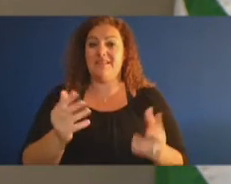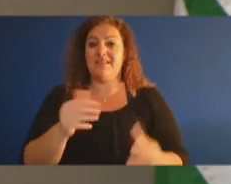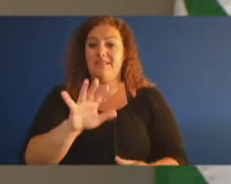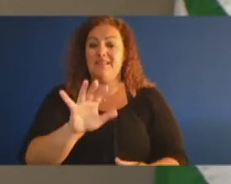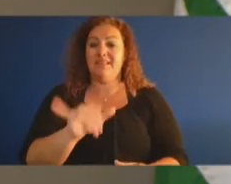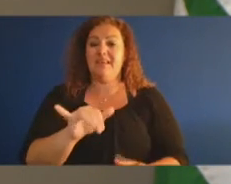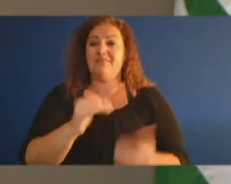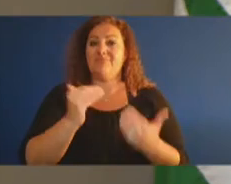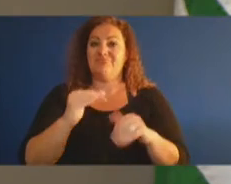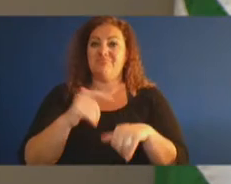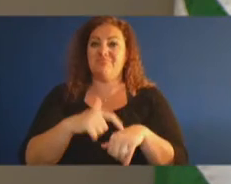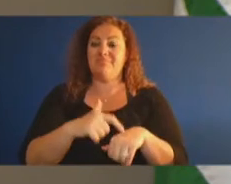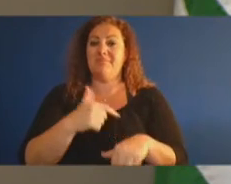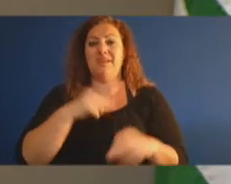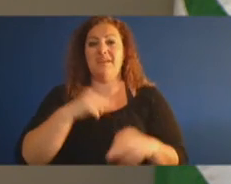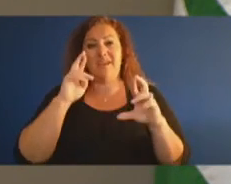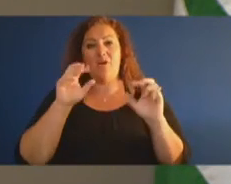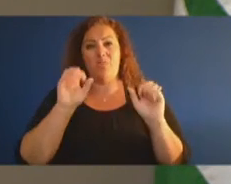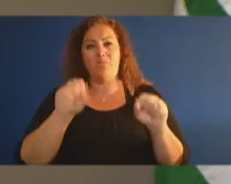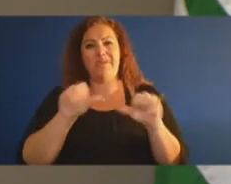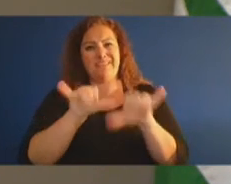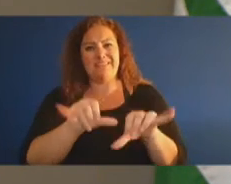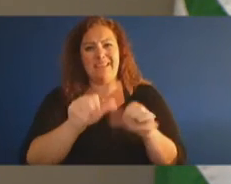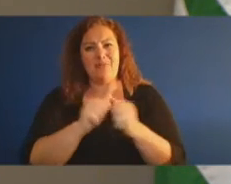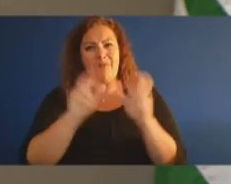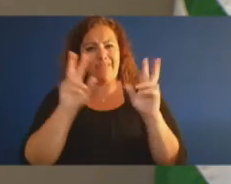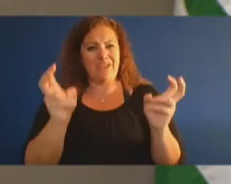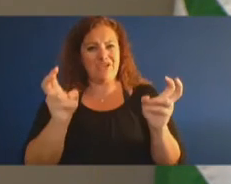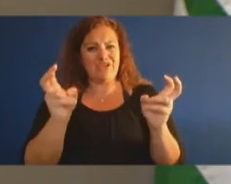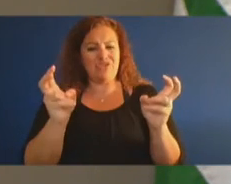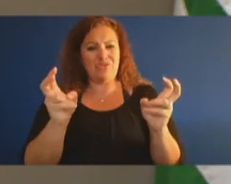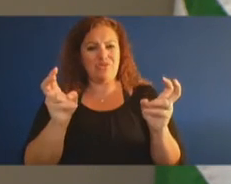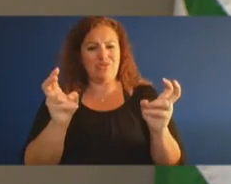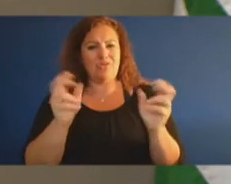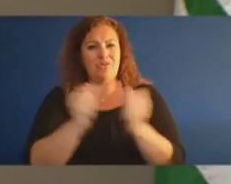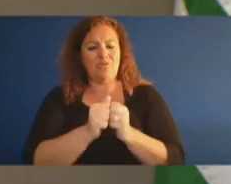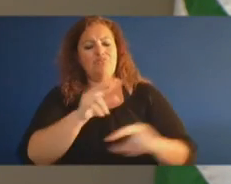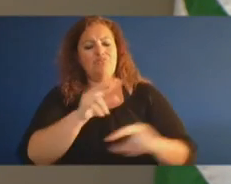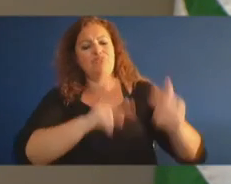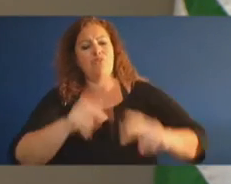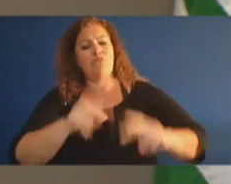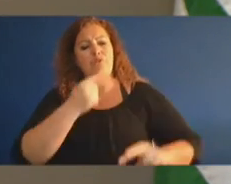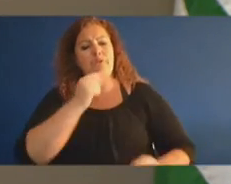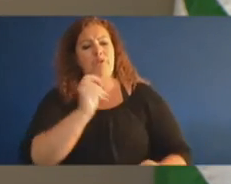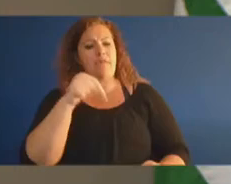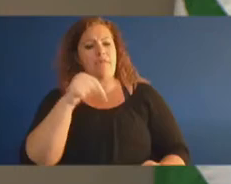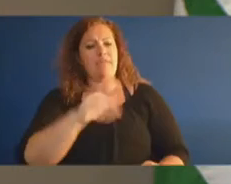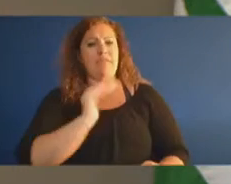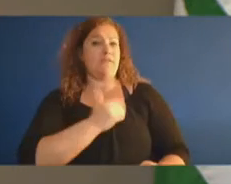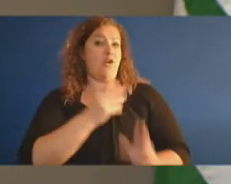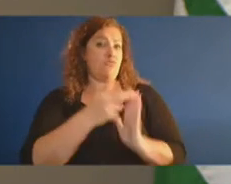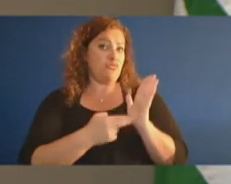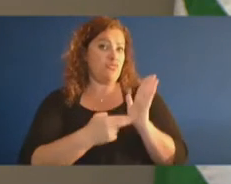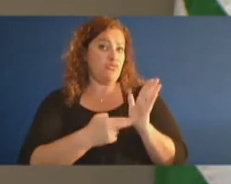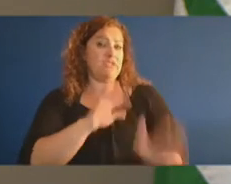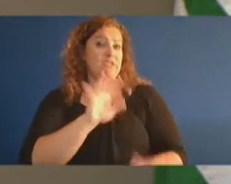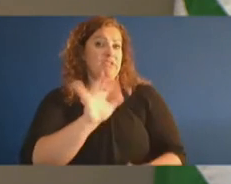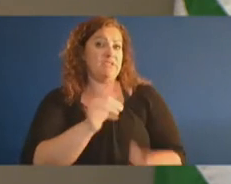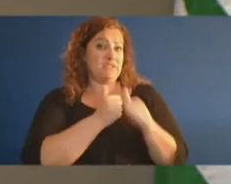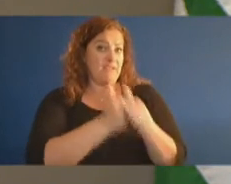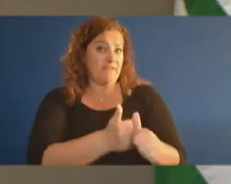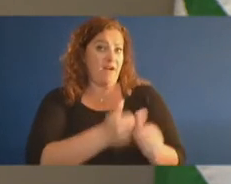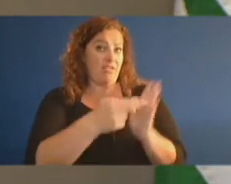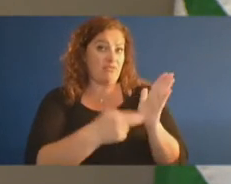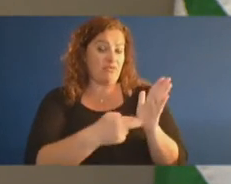can stick to the issue of looking at it saying okay these are what our rules are does that conform to that in this case